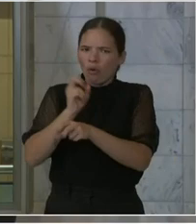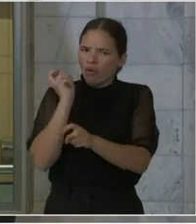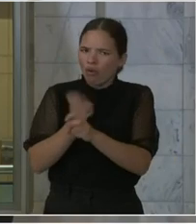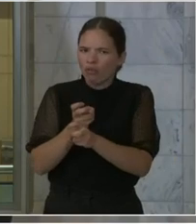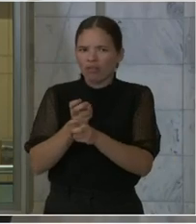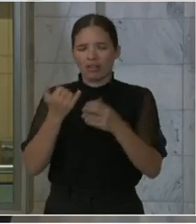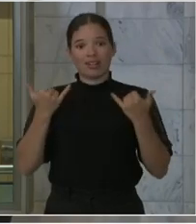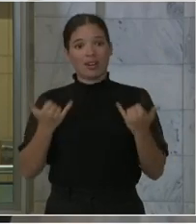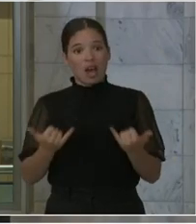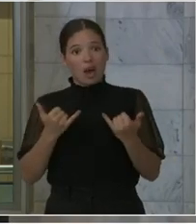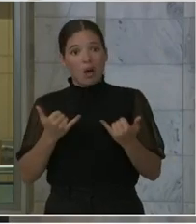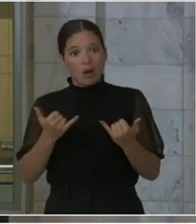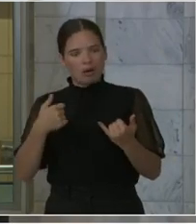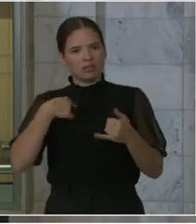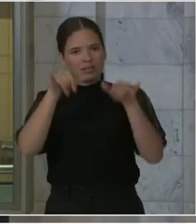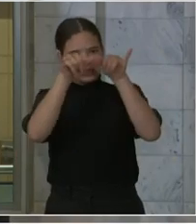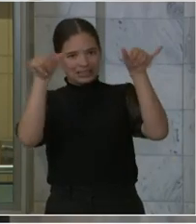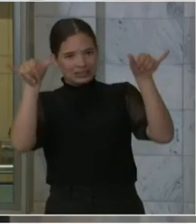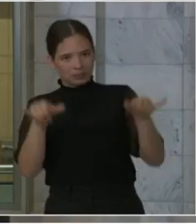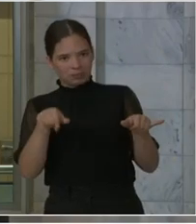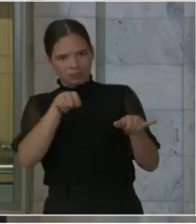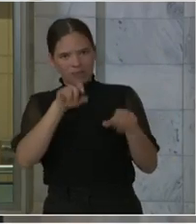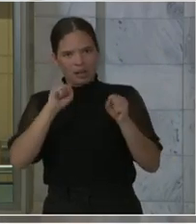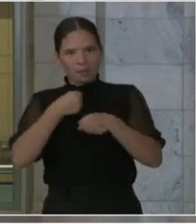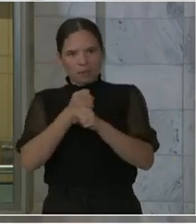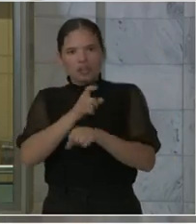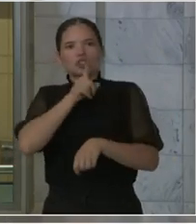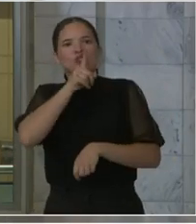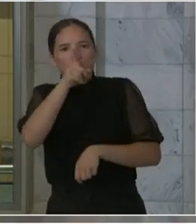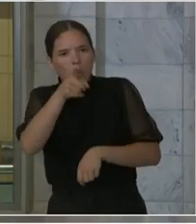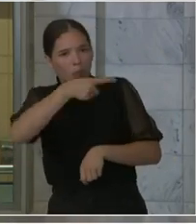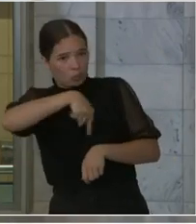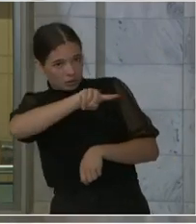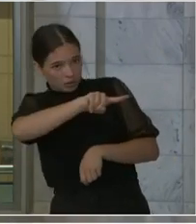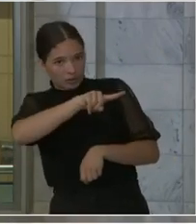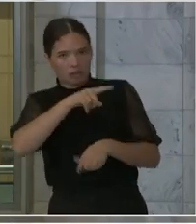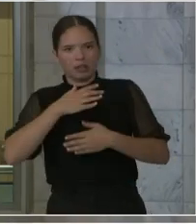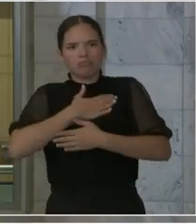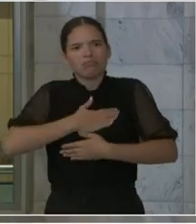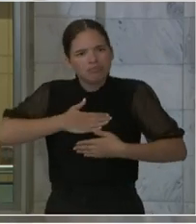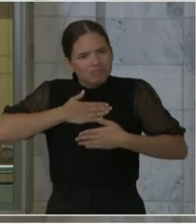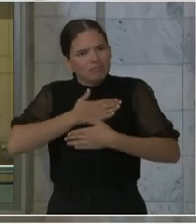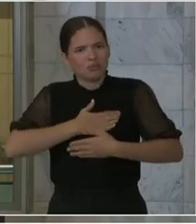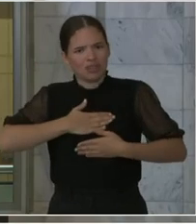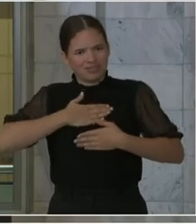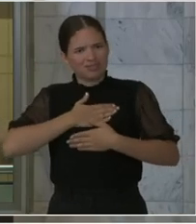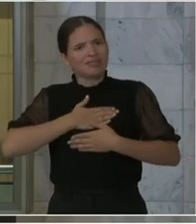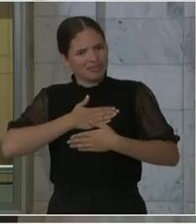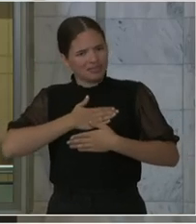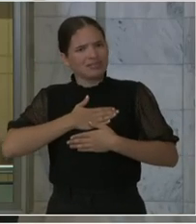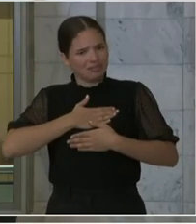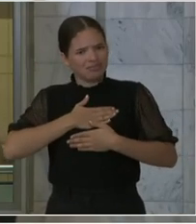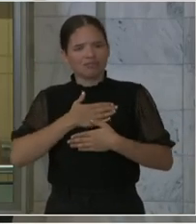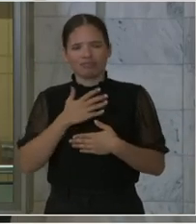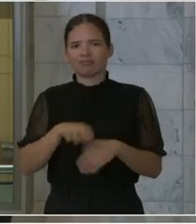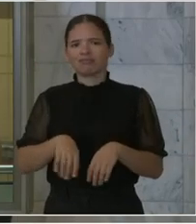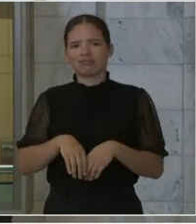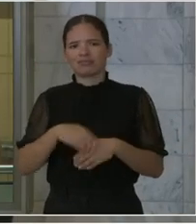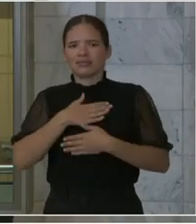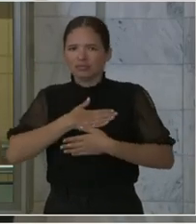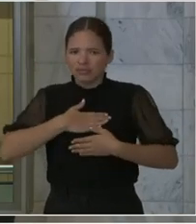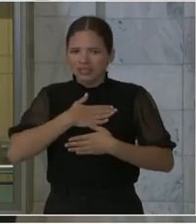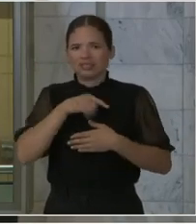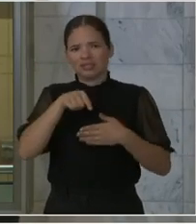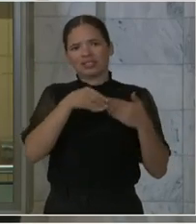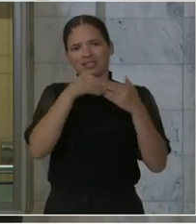will make sure our members understand how hard they work and that they are appreciated by leadership. So we really appreciate that. A second